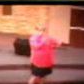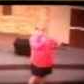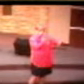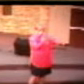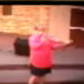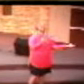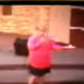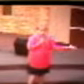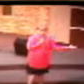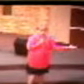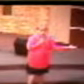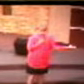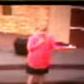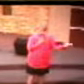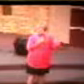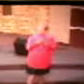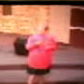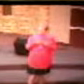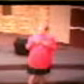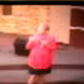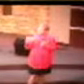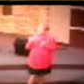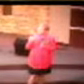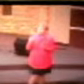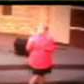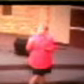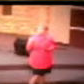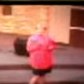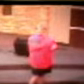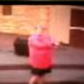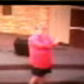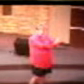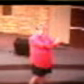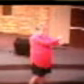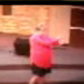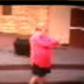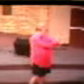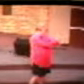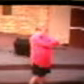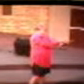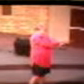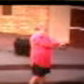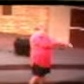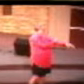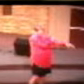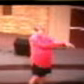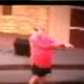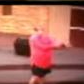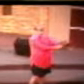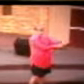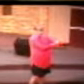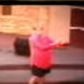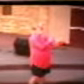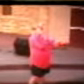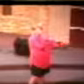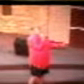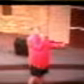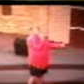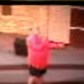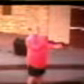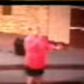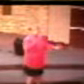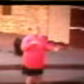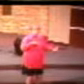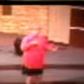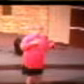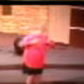I mean, we've been here a long time. That church had been there for a long, long time. And people didn't just take it upon themselves to just say, hey, well, let's just go show up